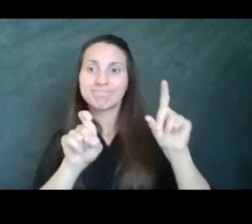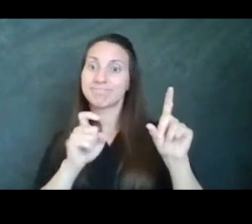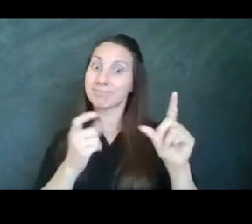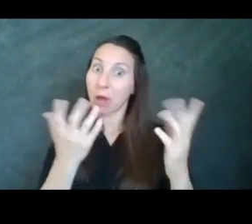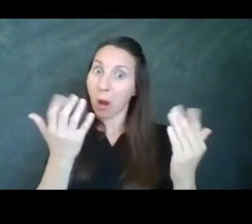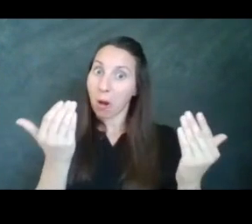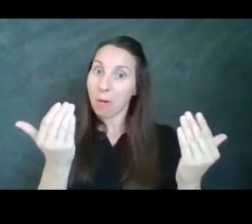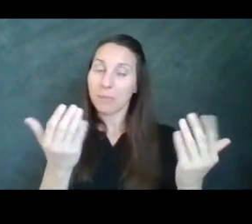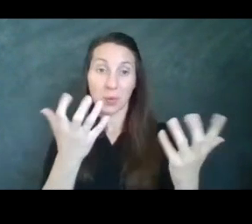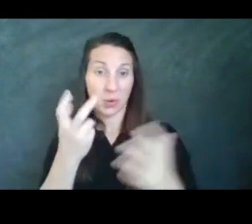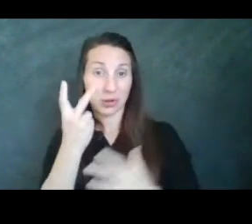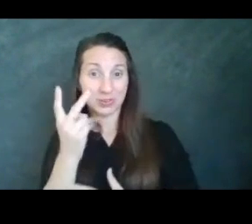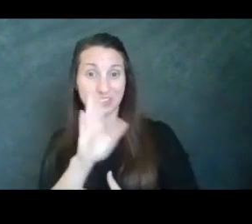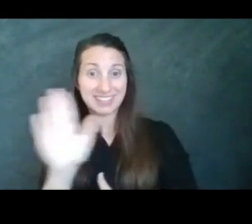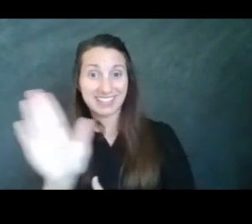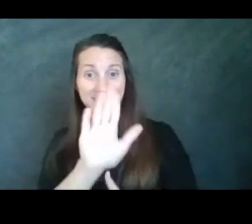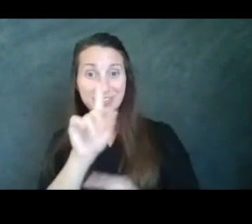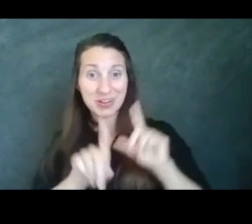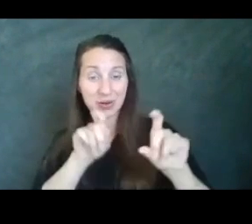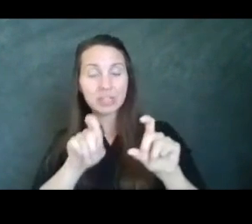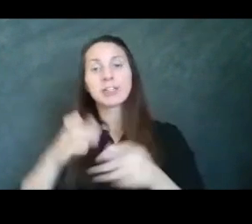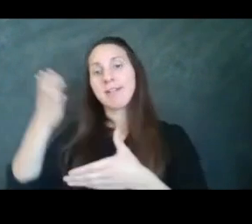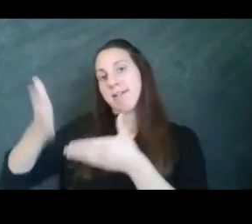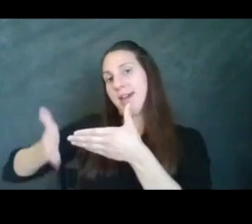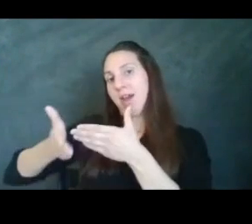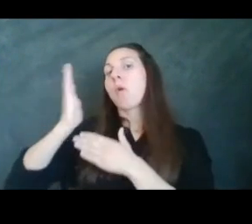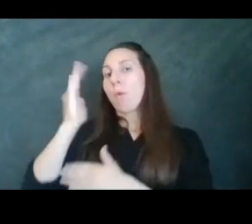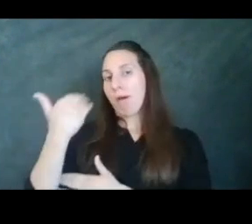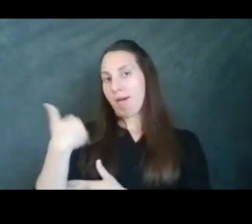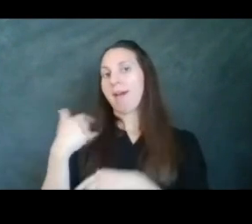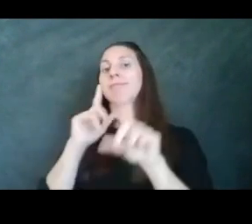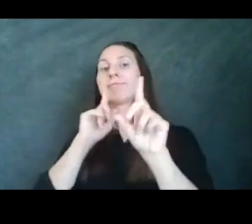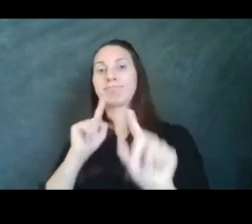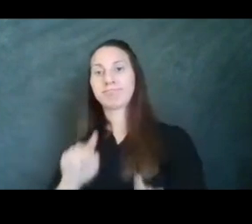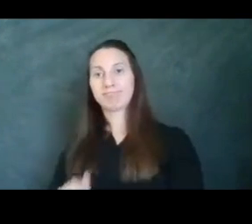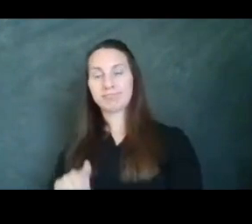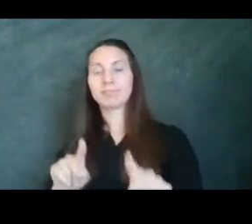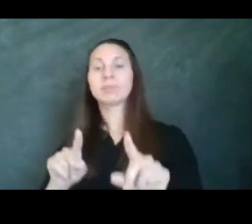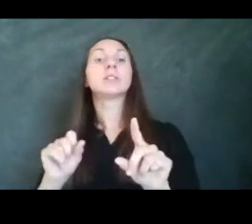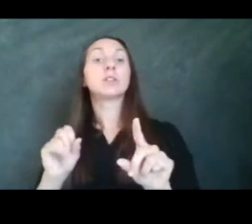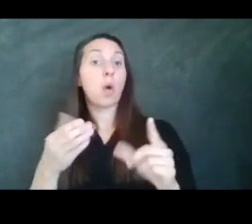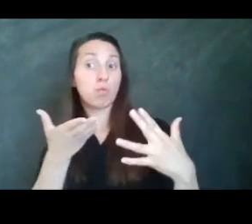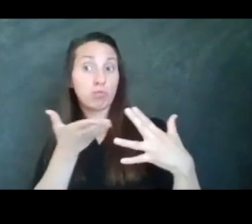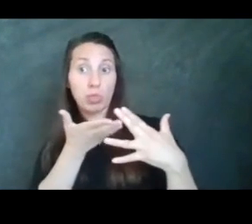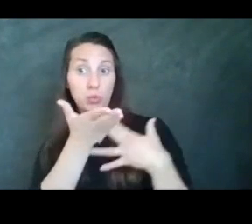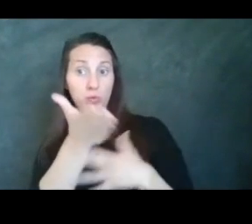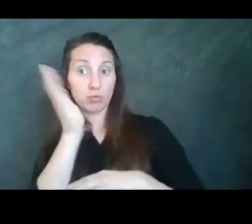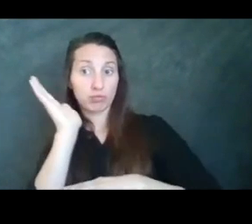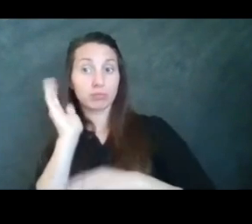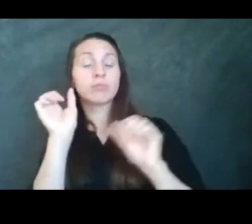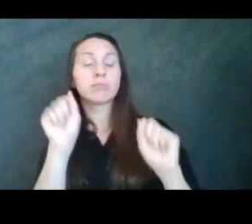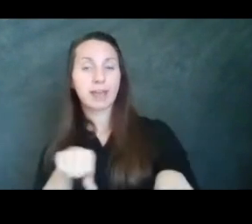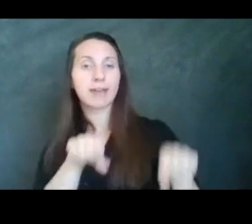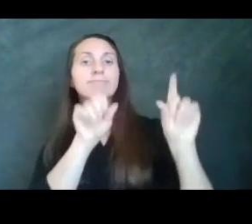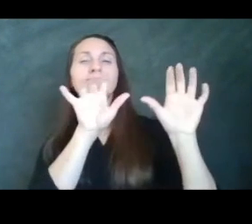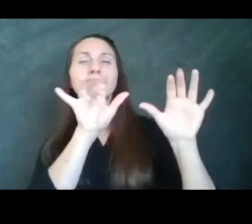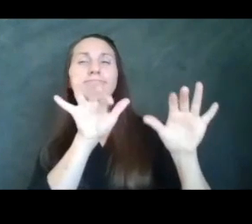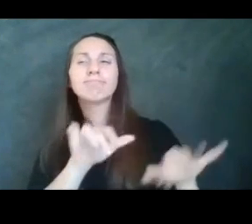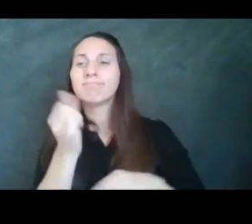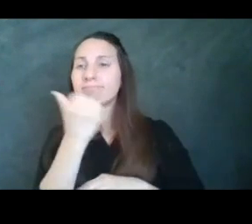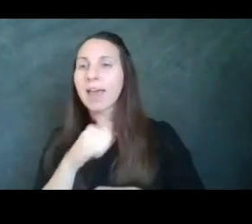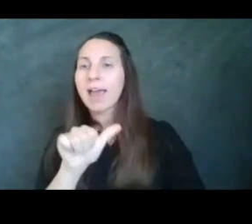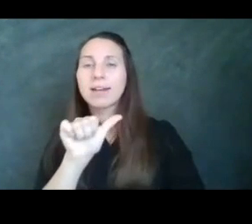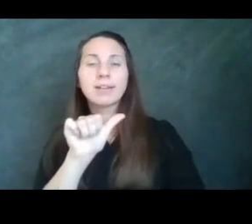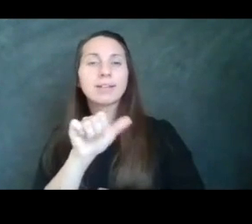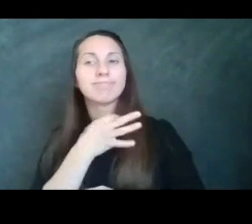want to answer you, and we'll have a Q&A period at the end, but we want to accumulate them throughout that time. For those